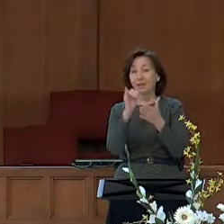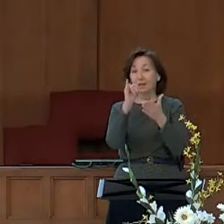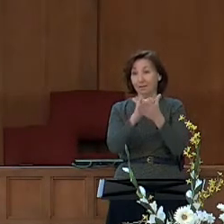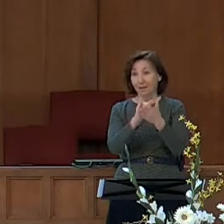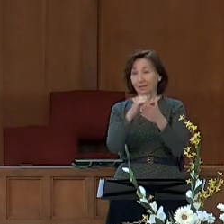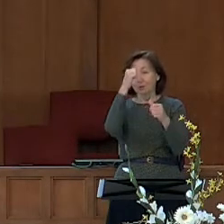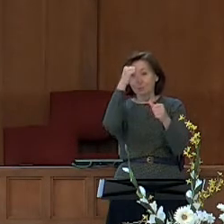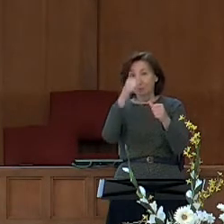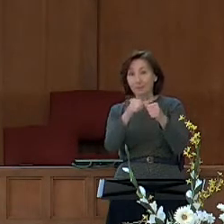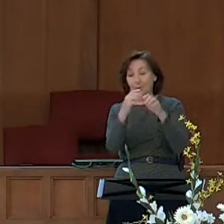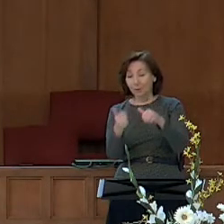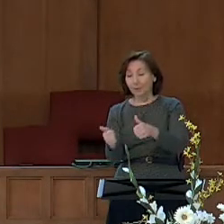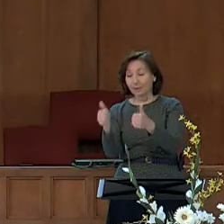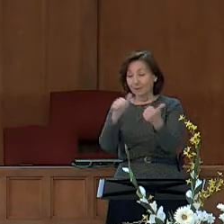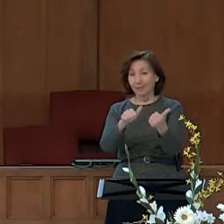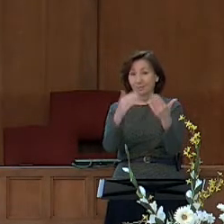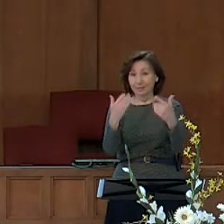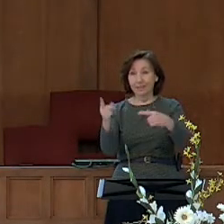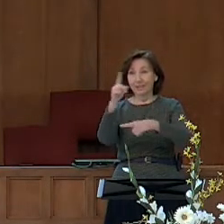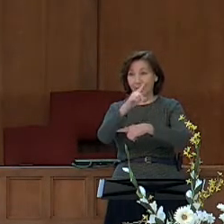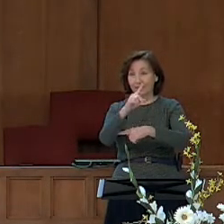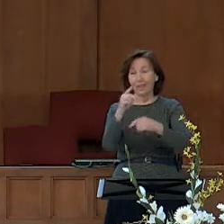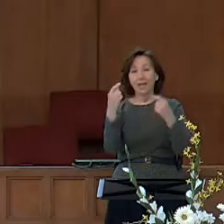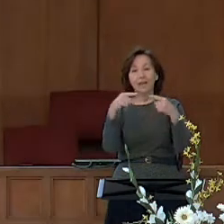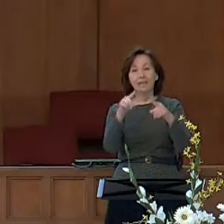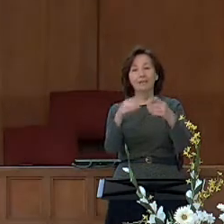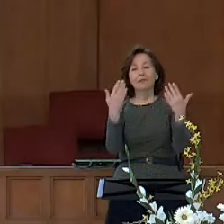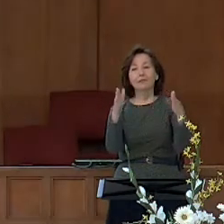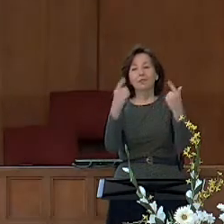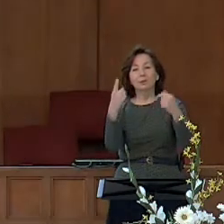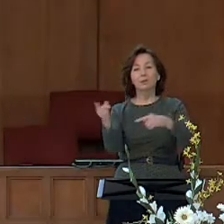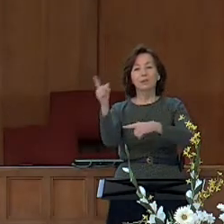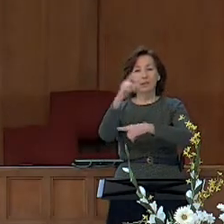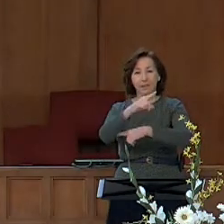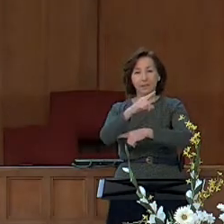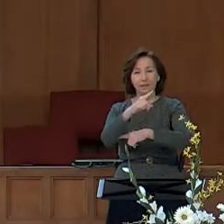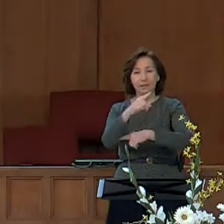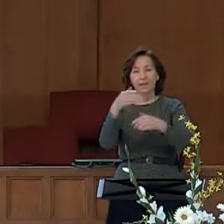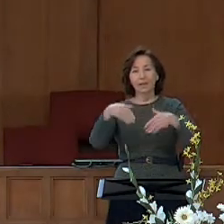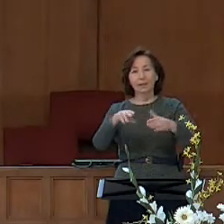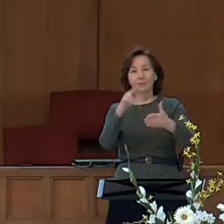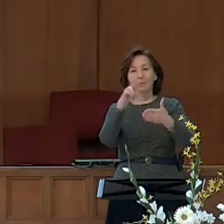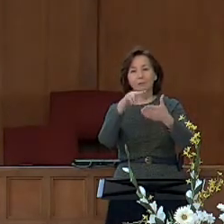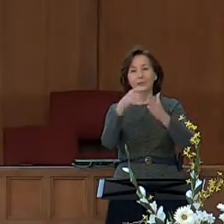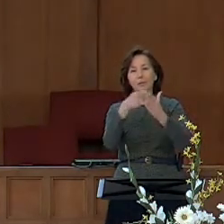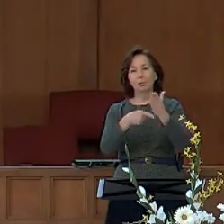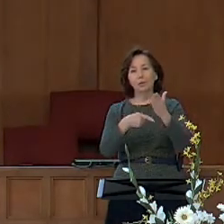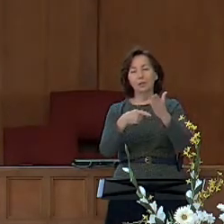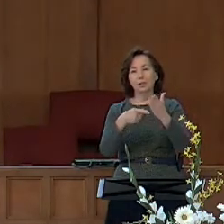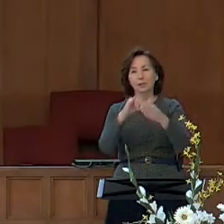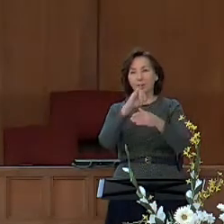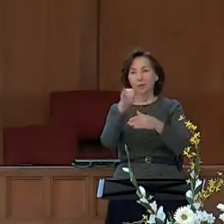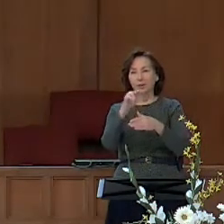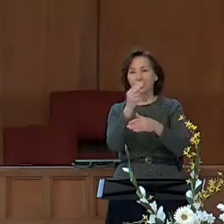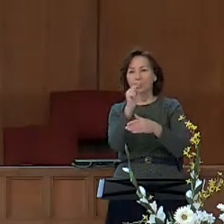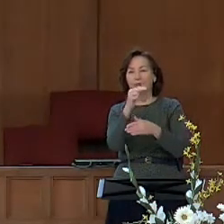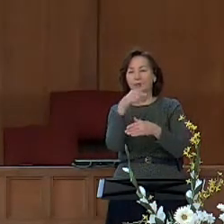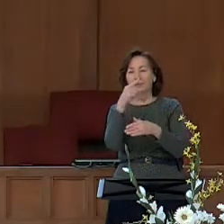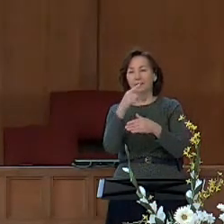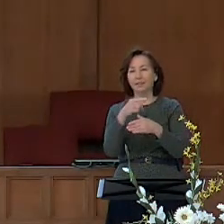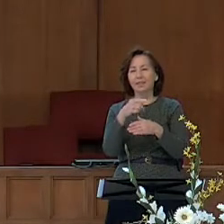your baptism today. As I close today, let me read what John said. It sounds so much like